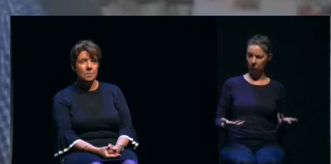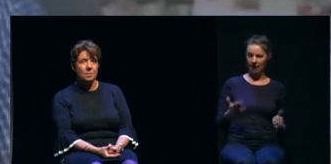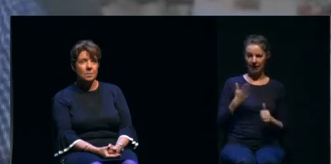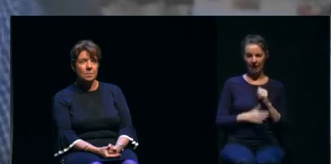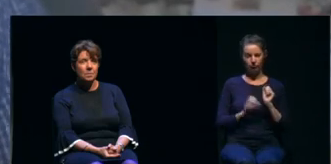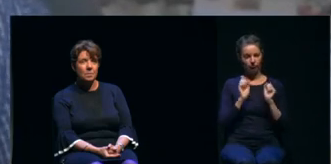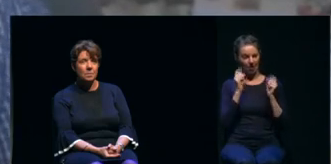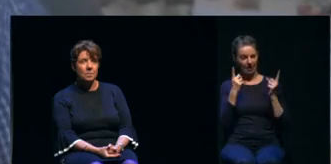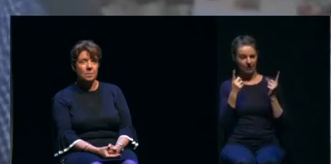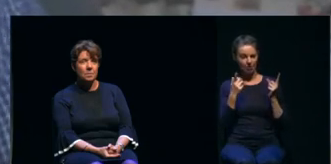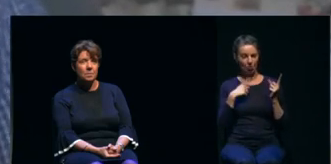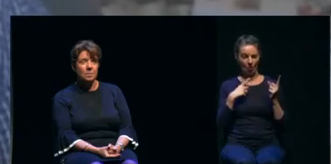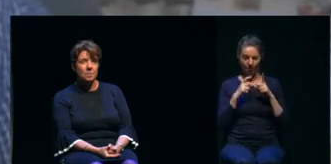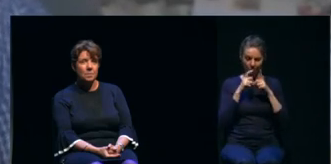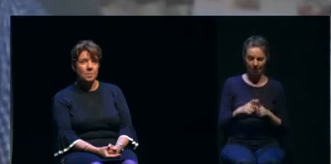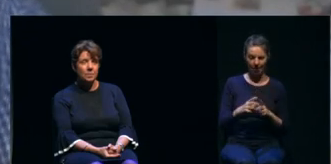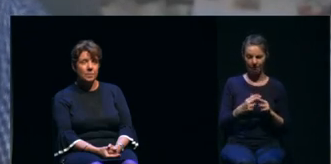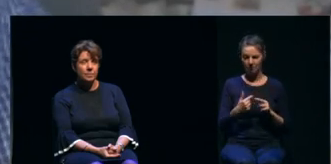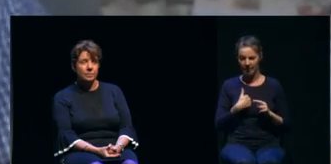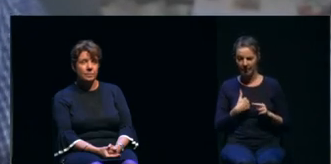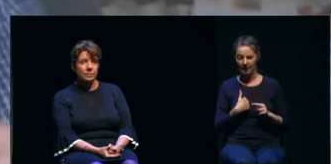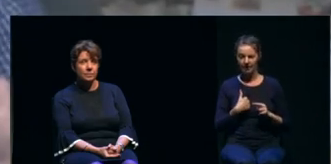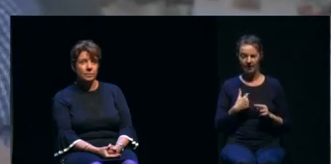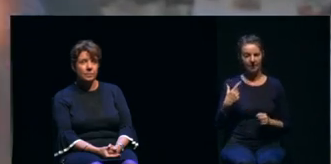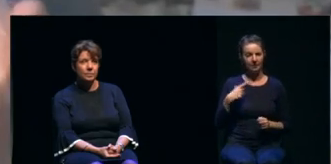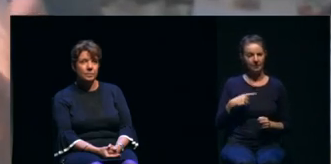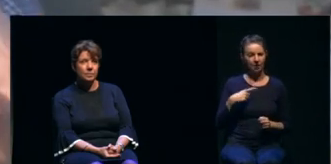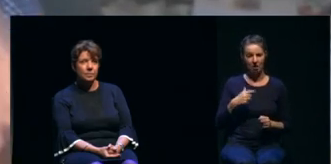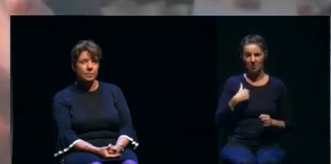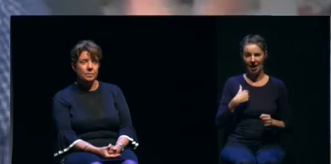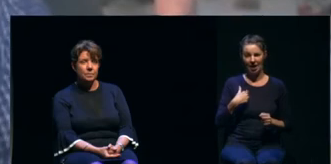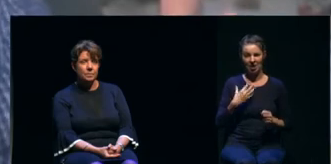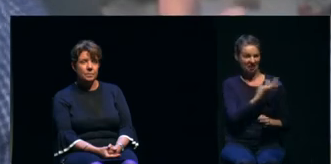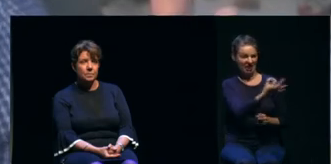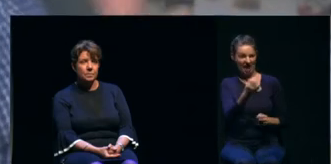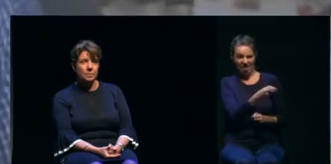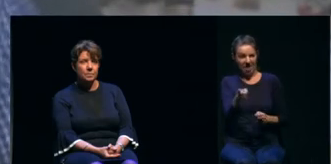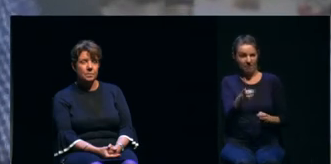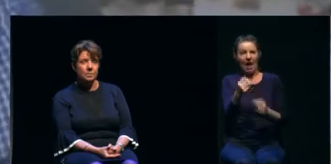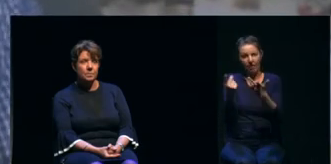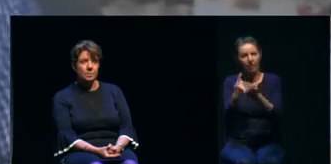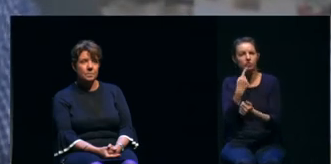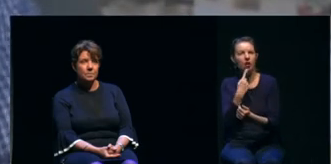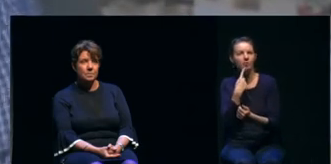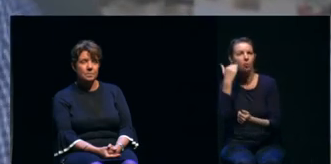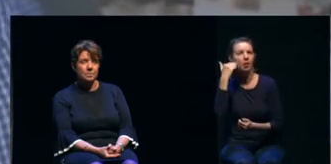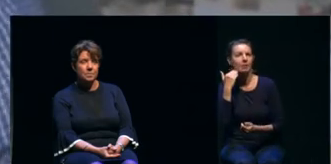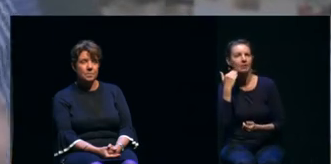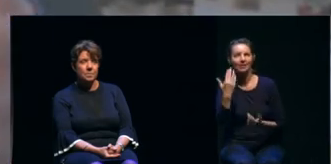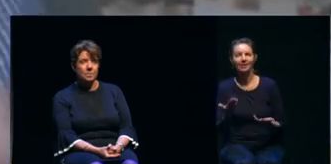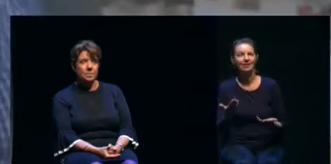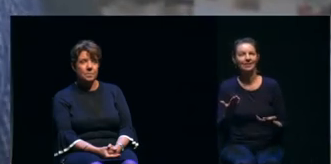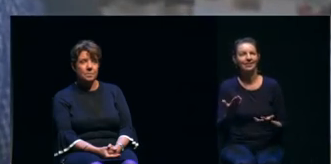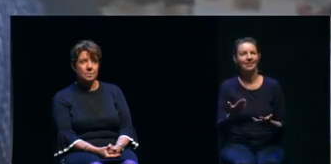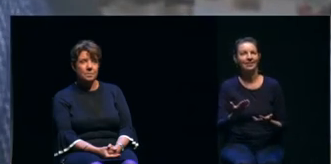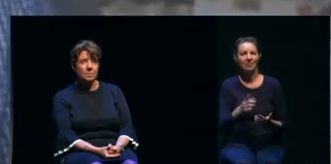that the reason you found it so difficult to kind of like, you know, properly answer that question is because you weren't any of them. There were other kinds of women. Like, kind of,